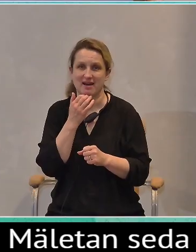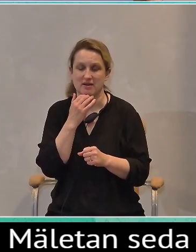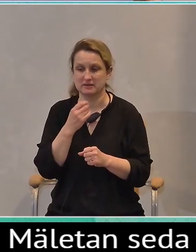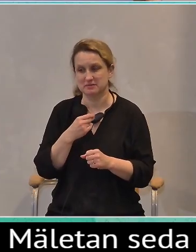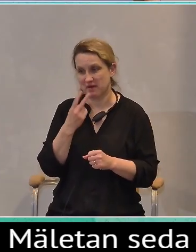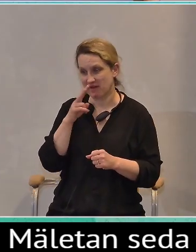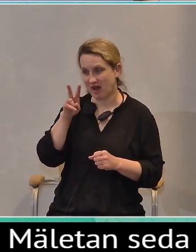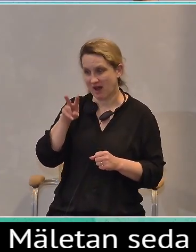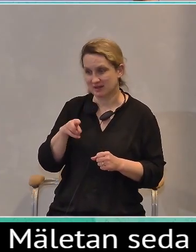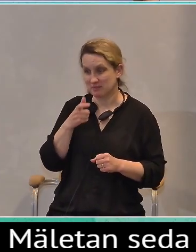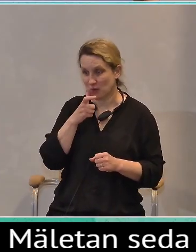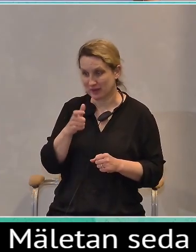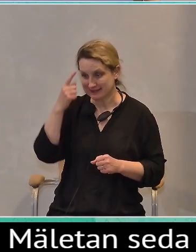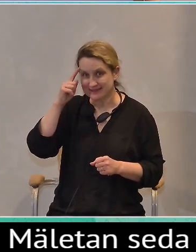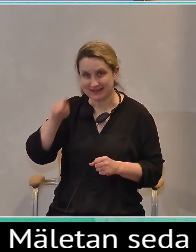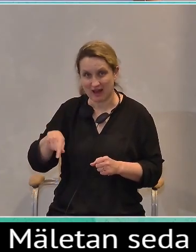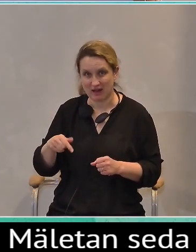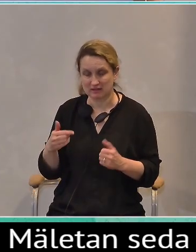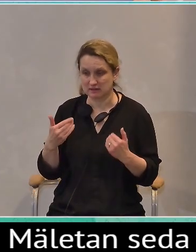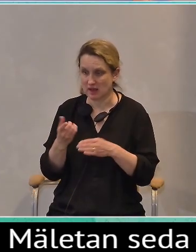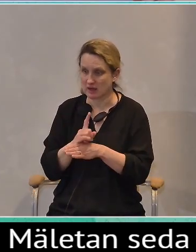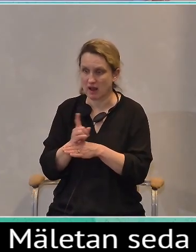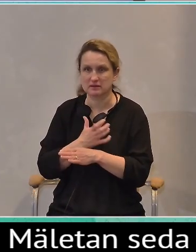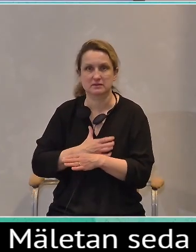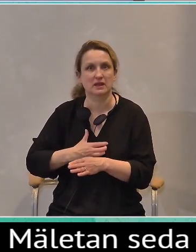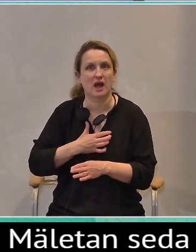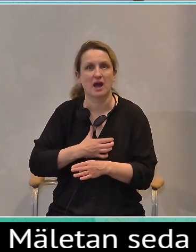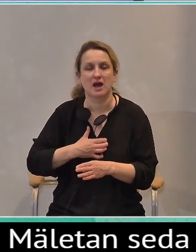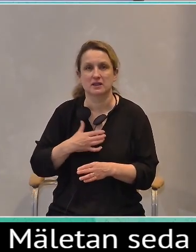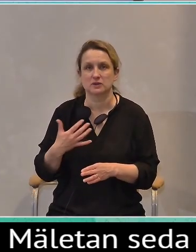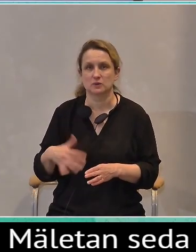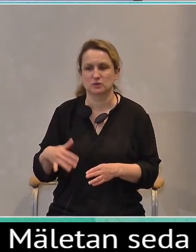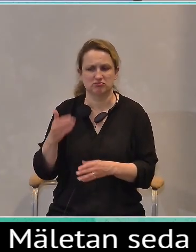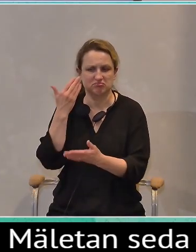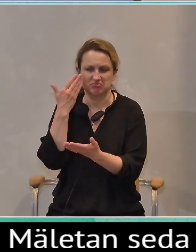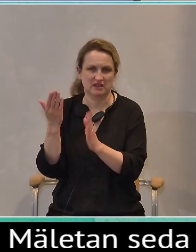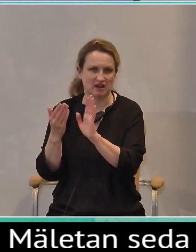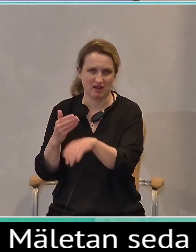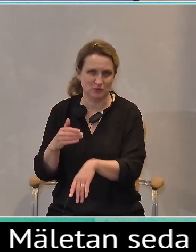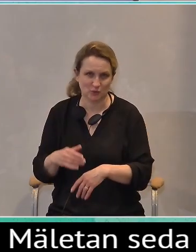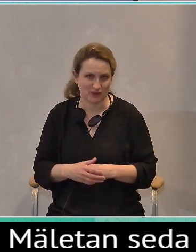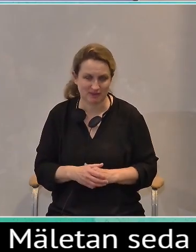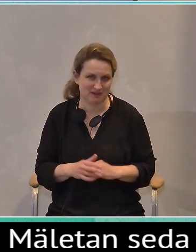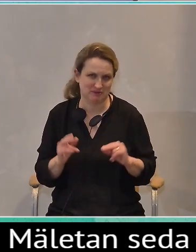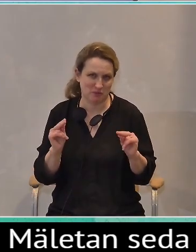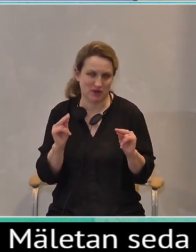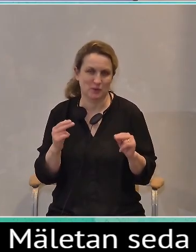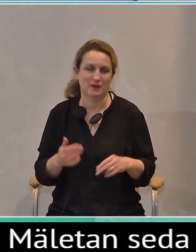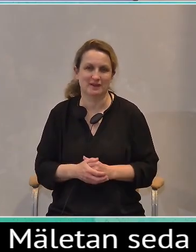last thing she felt like doing. And I looked at her and said, Franka, do you know what an important moment this